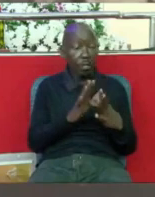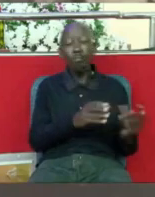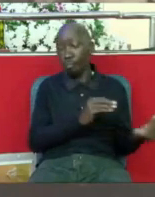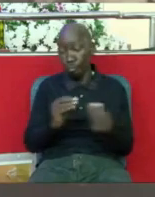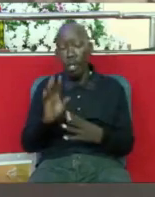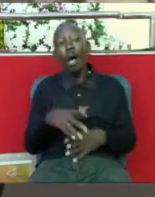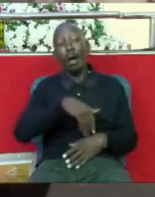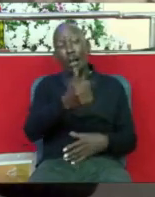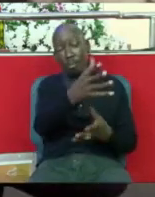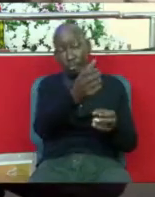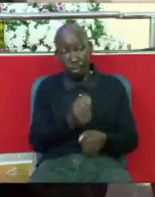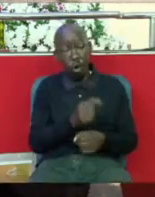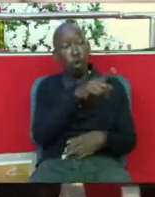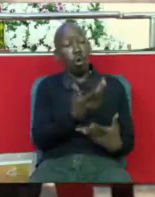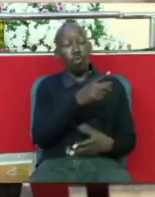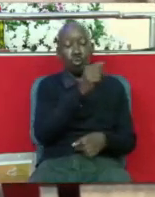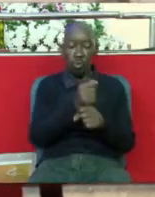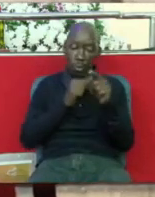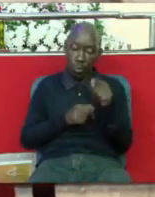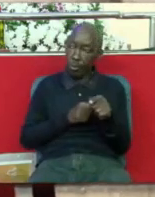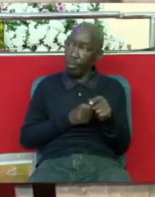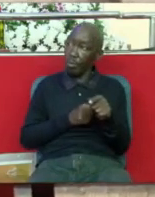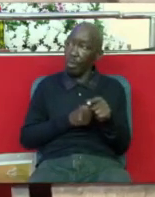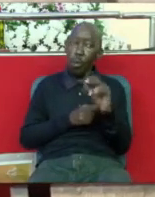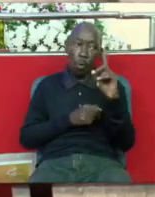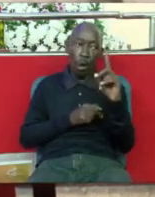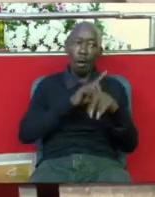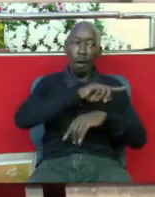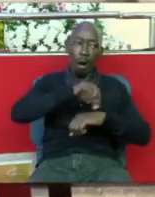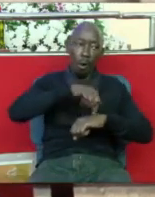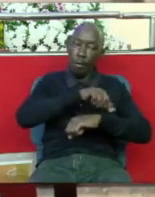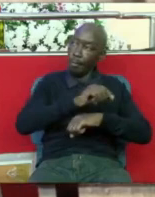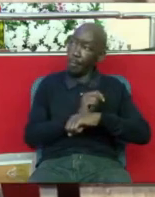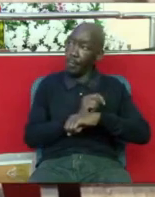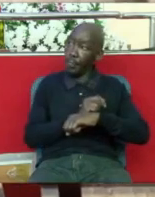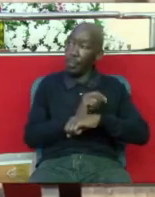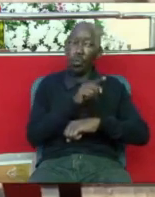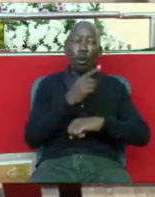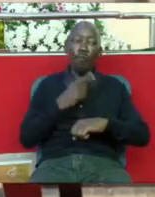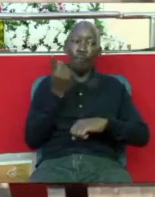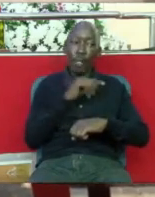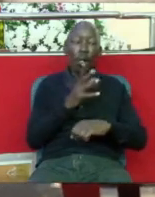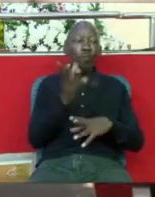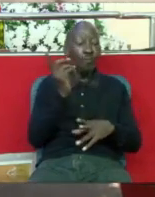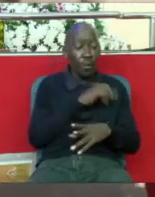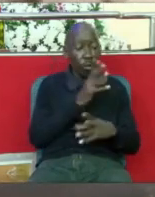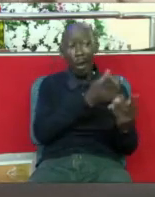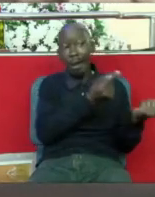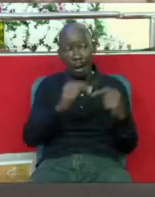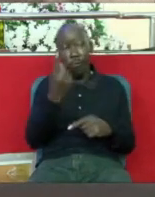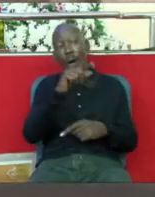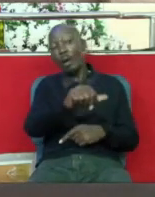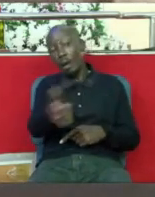uje uchukue nyingine. Or you do this work. Ama ufanye kazi hii. Within 1 hour. Baada ya muda moja. When you are done, come for another assignment. Imaliza uje